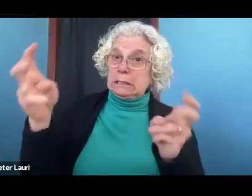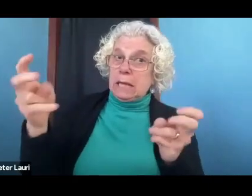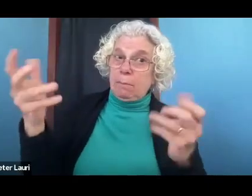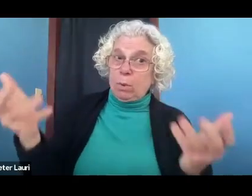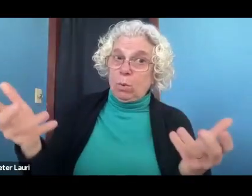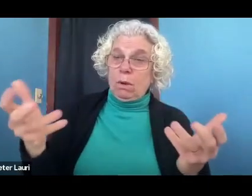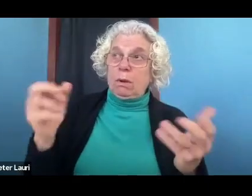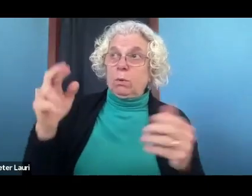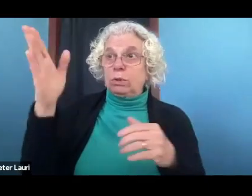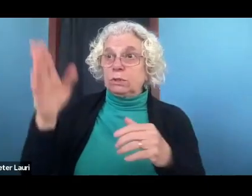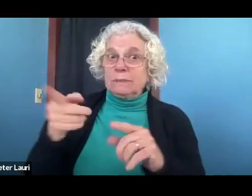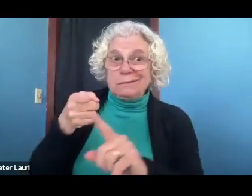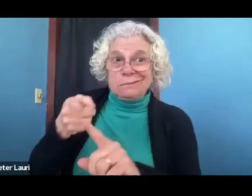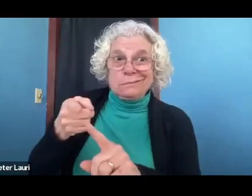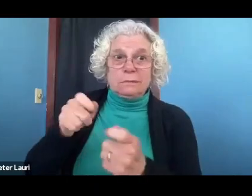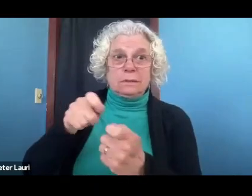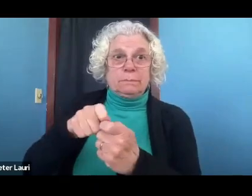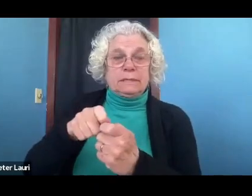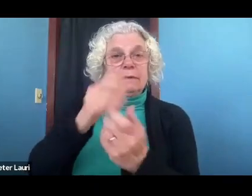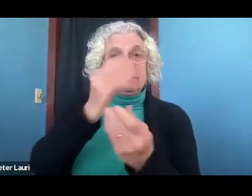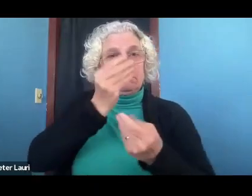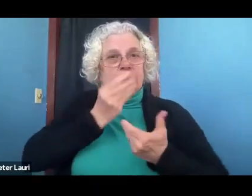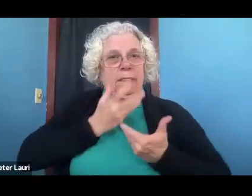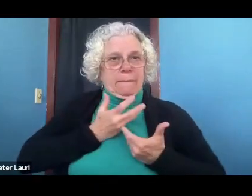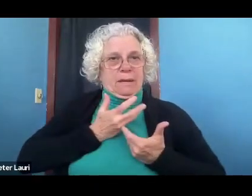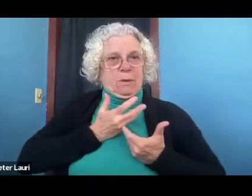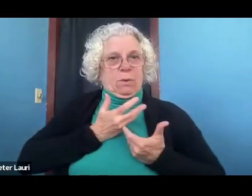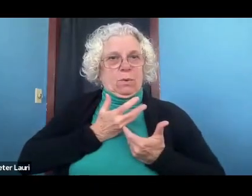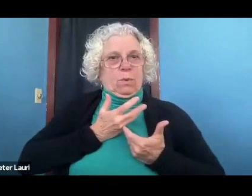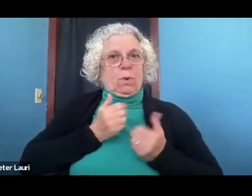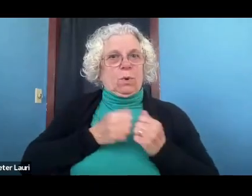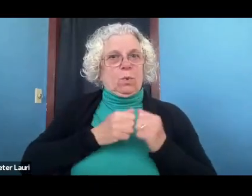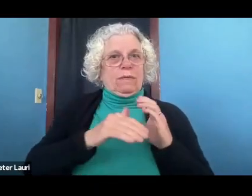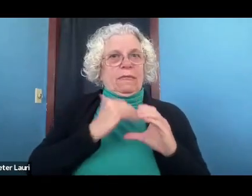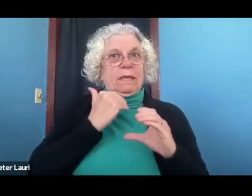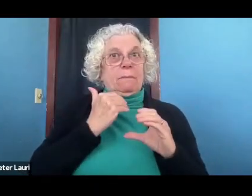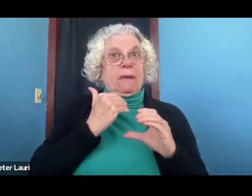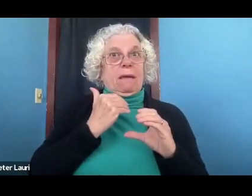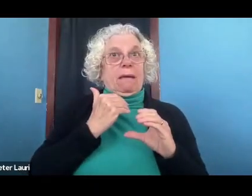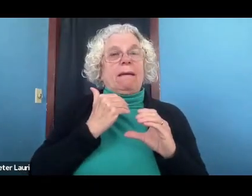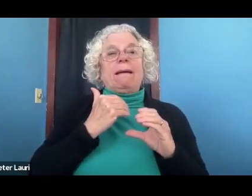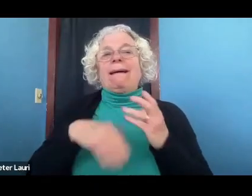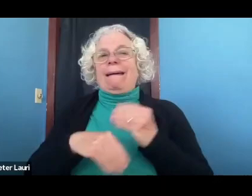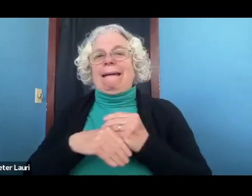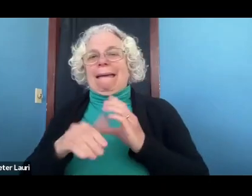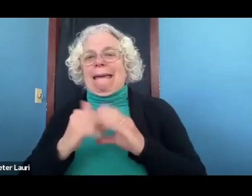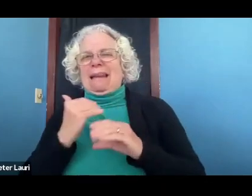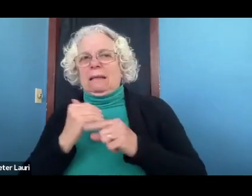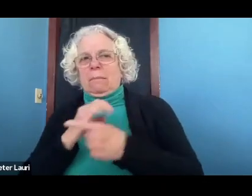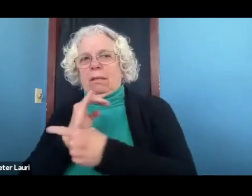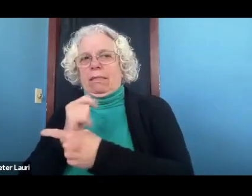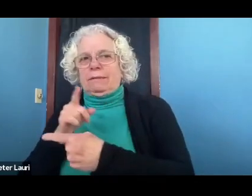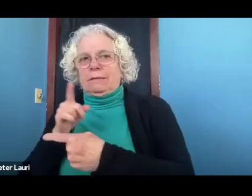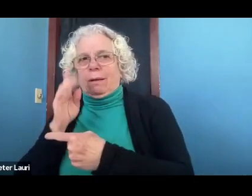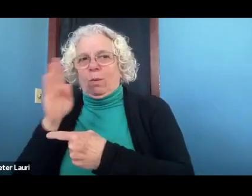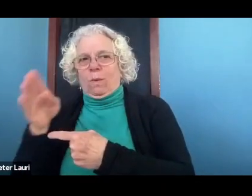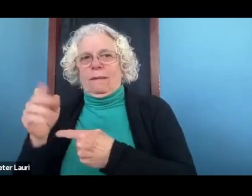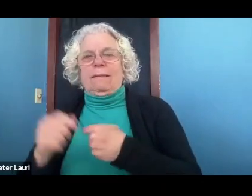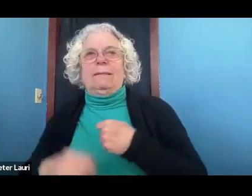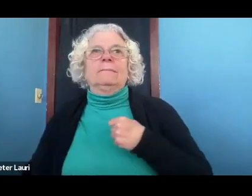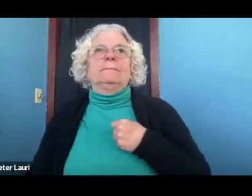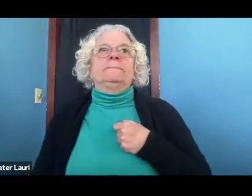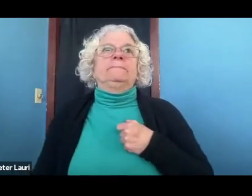topics or speakers, feel free to send those to me in an email, which I will put my email in the chat once I am done talking